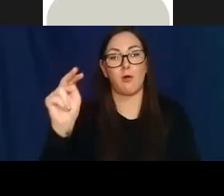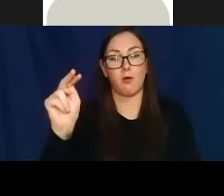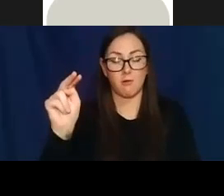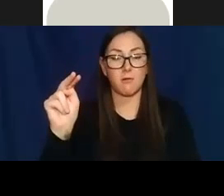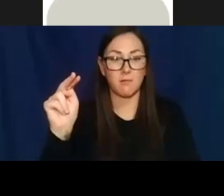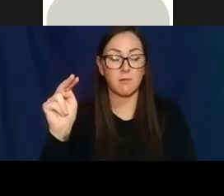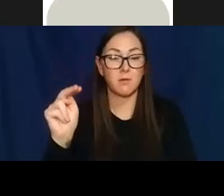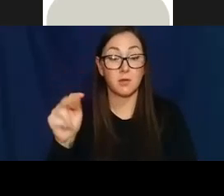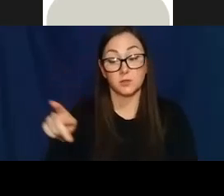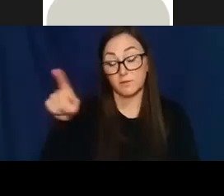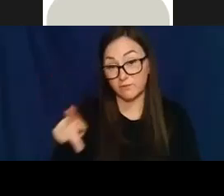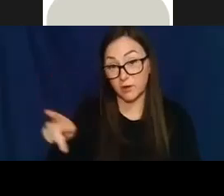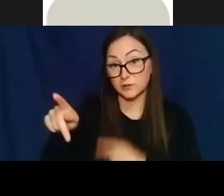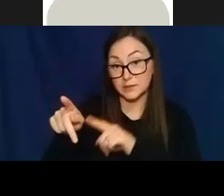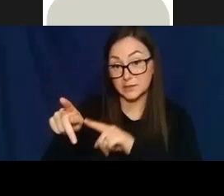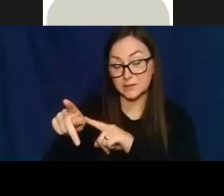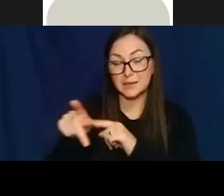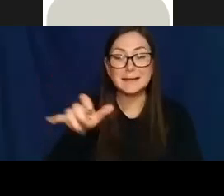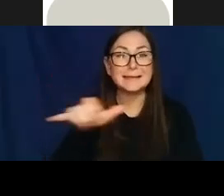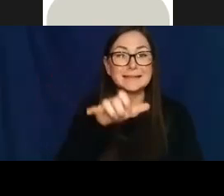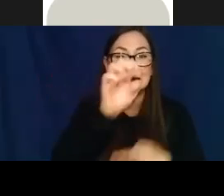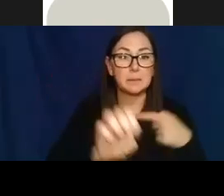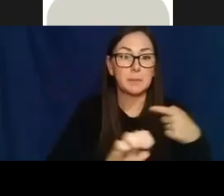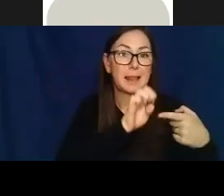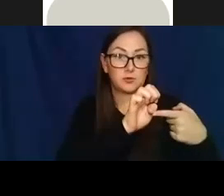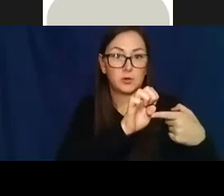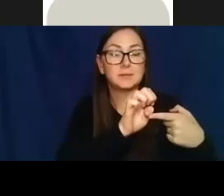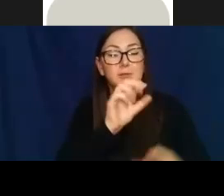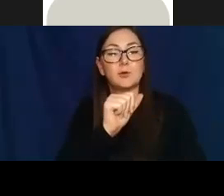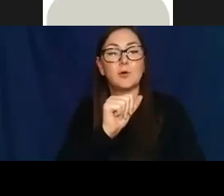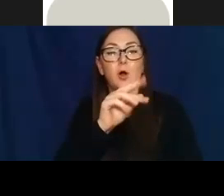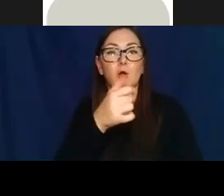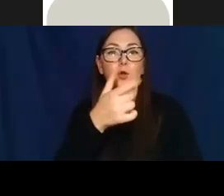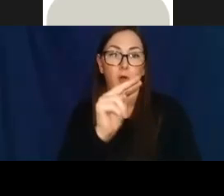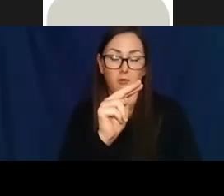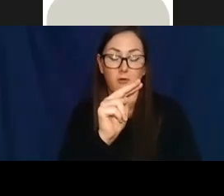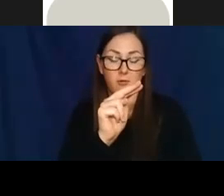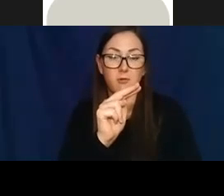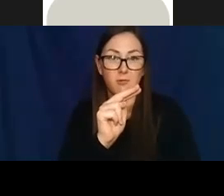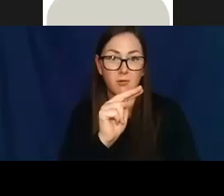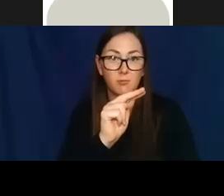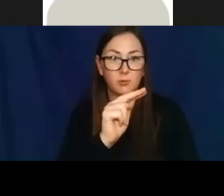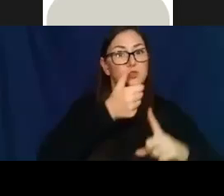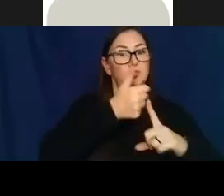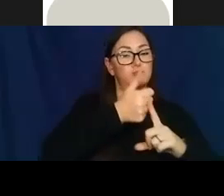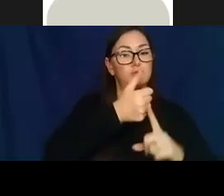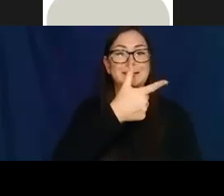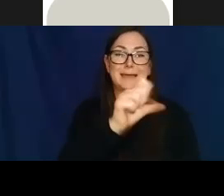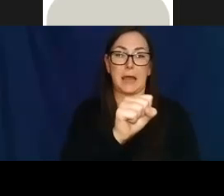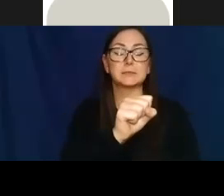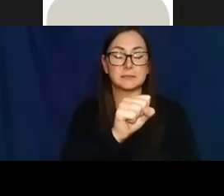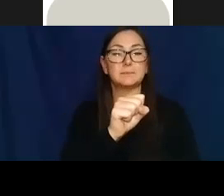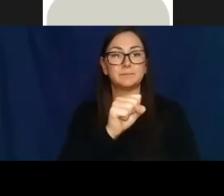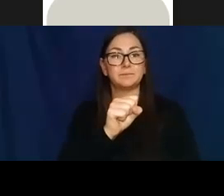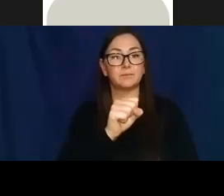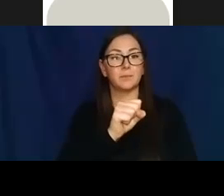has the same electron configuration of argon, the noble gas. And the magic octet number, the